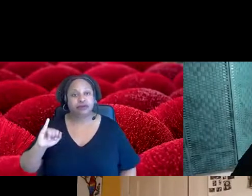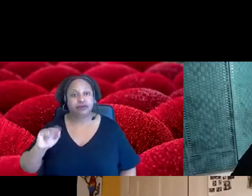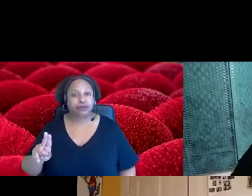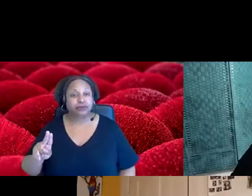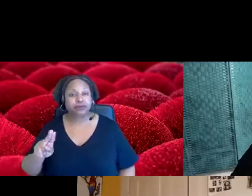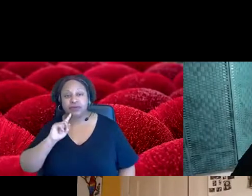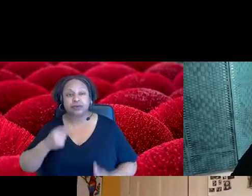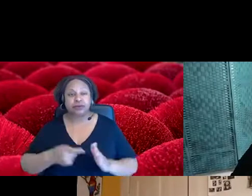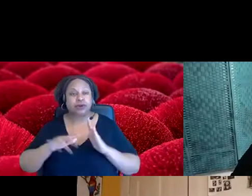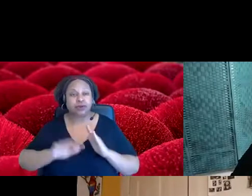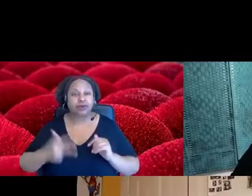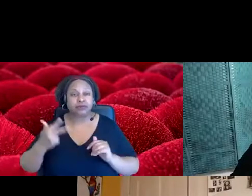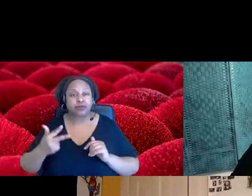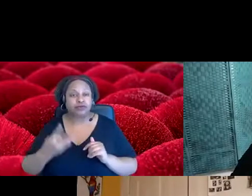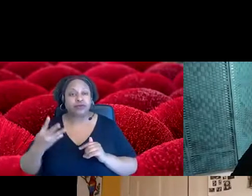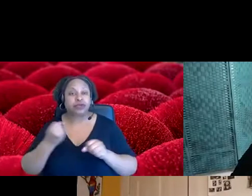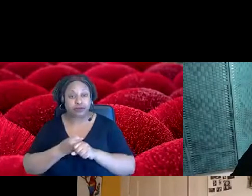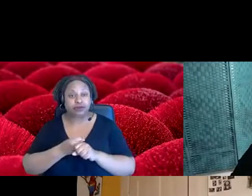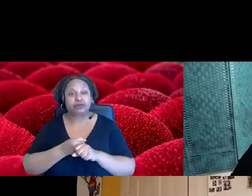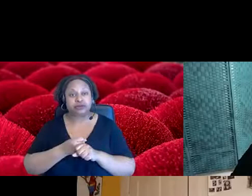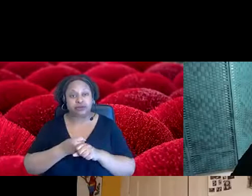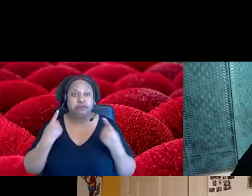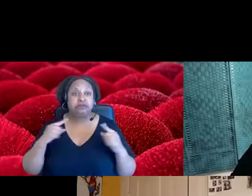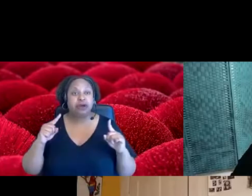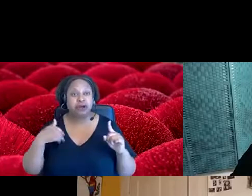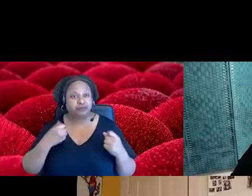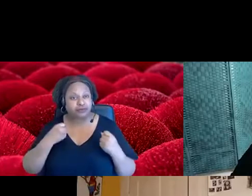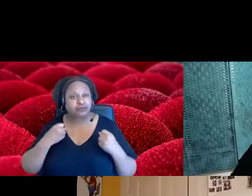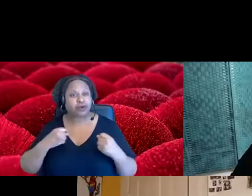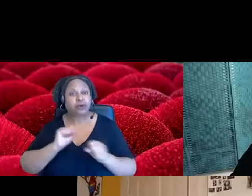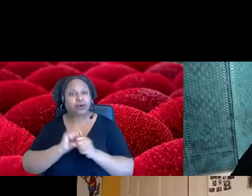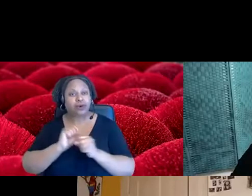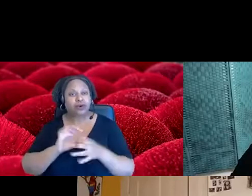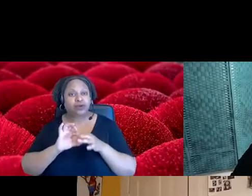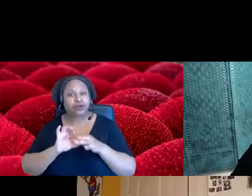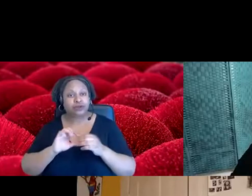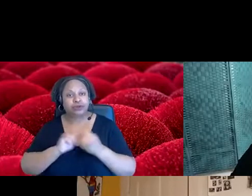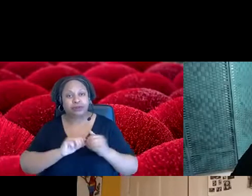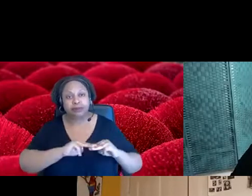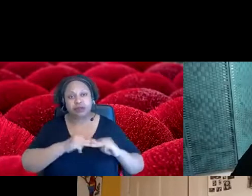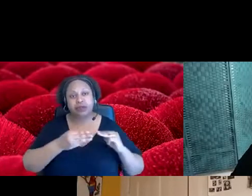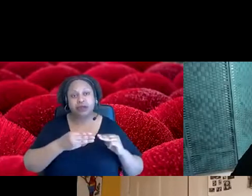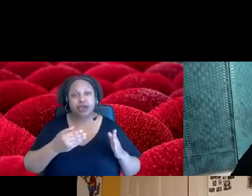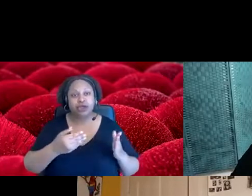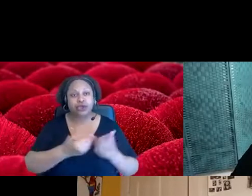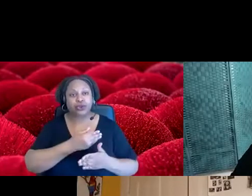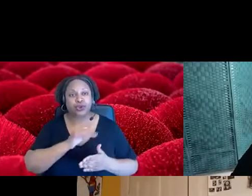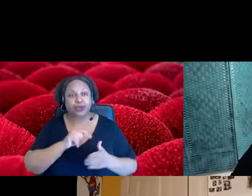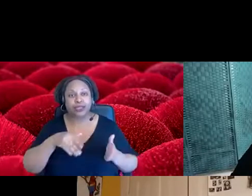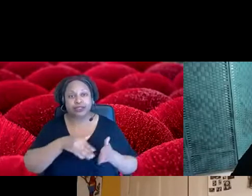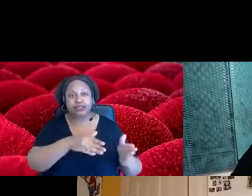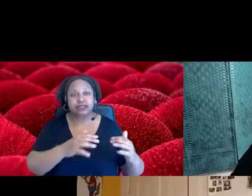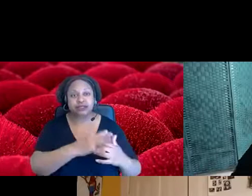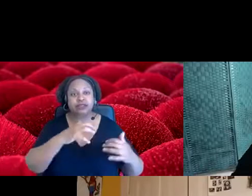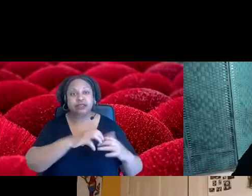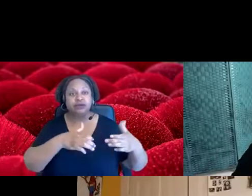almost three or four years to have a strong working relationship with the Mississaugas of the New Credits, just part of Six